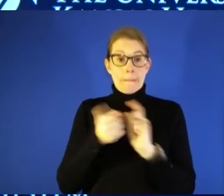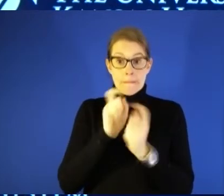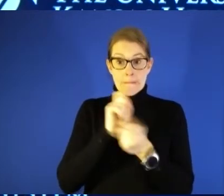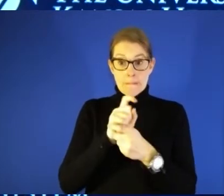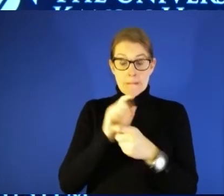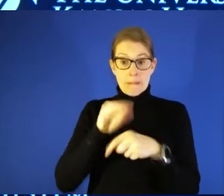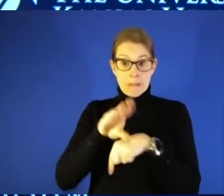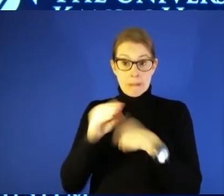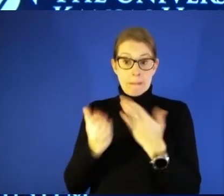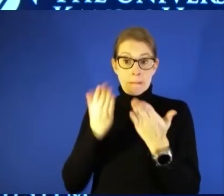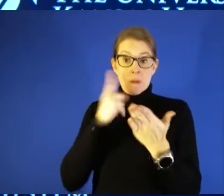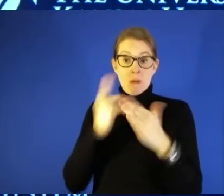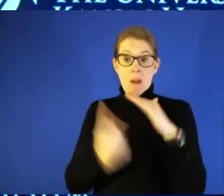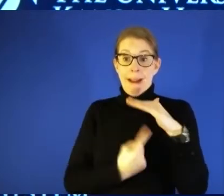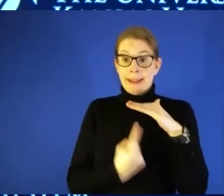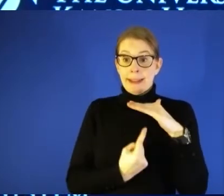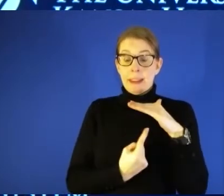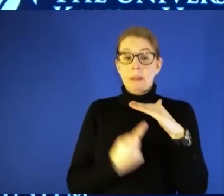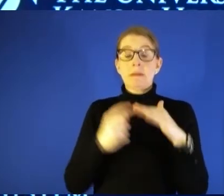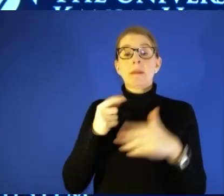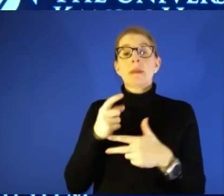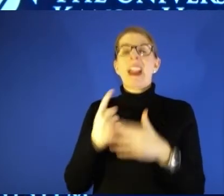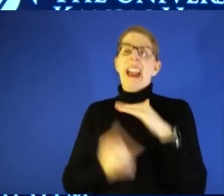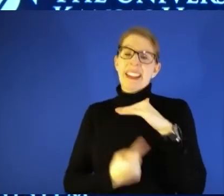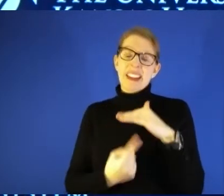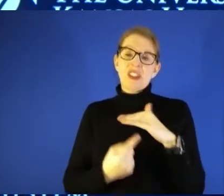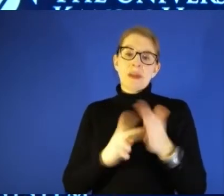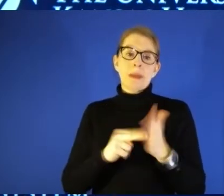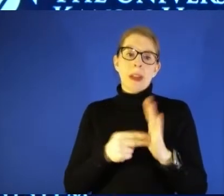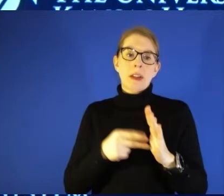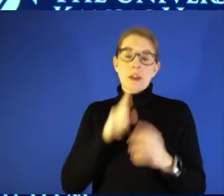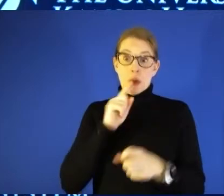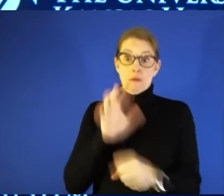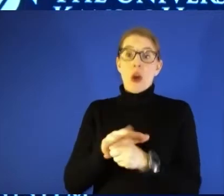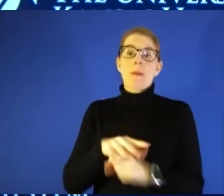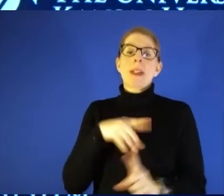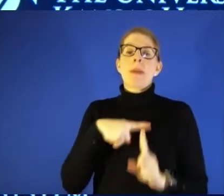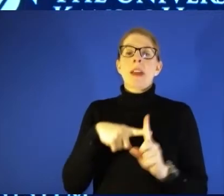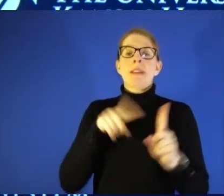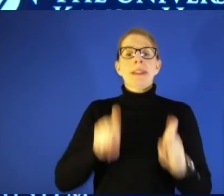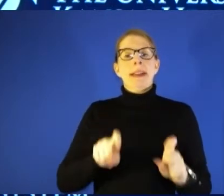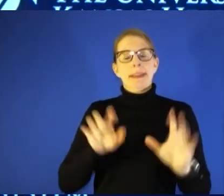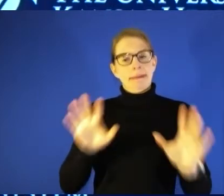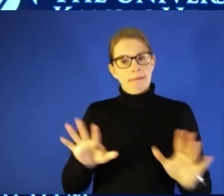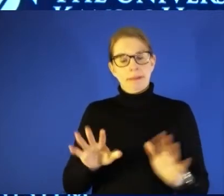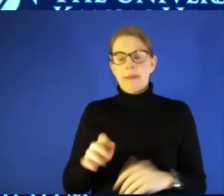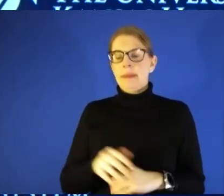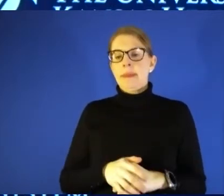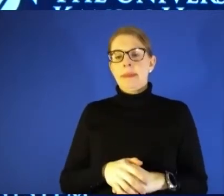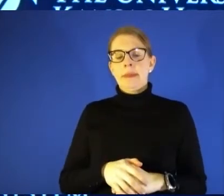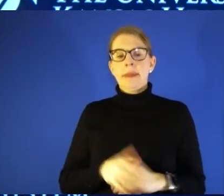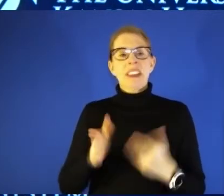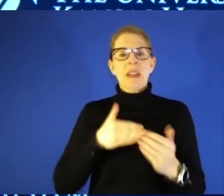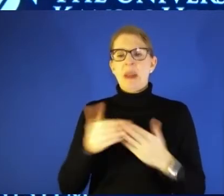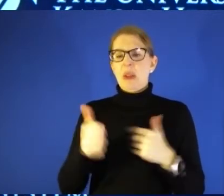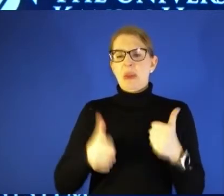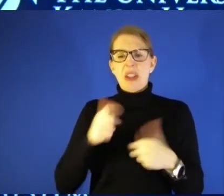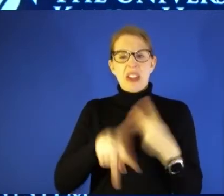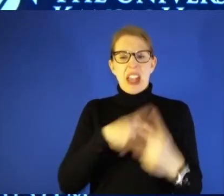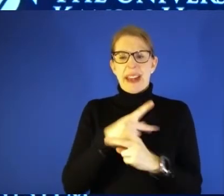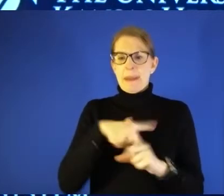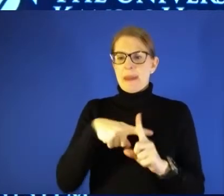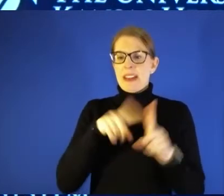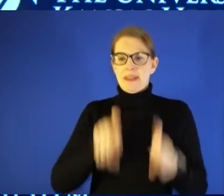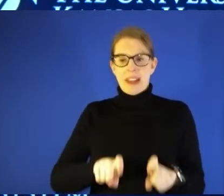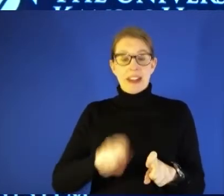isolation. So isolation being that you have a confirmed positive test of any kind. So you still should be in isolation